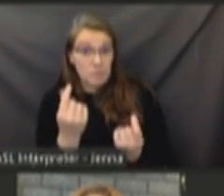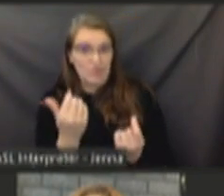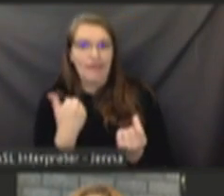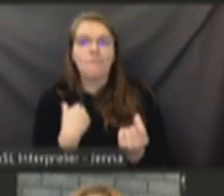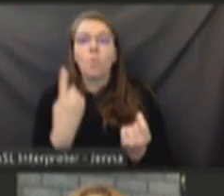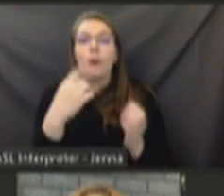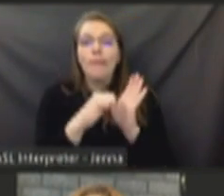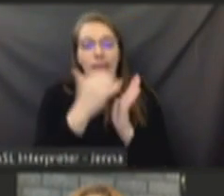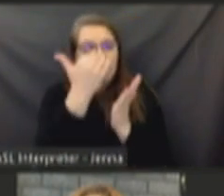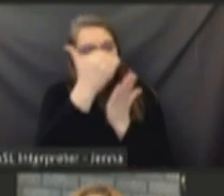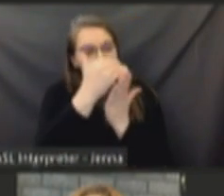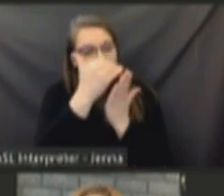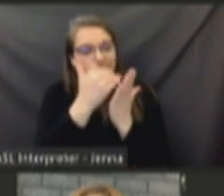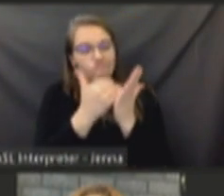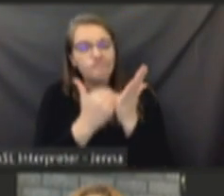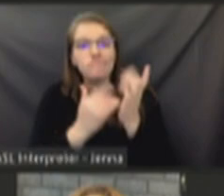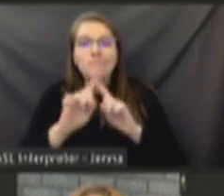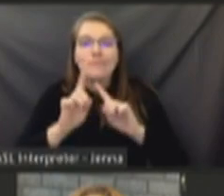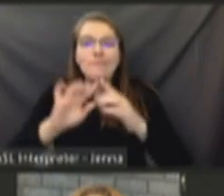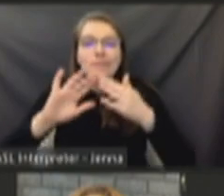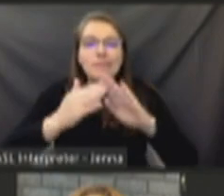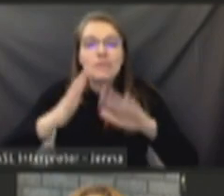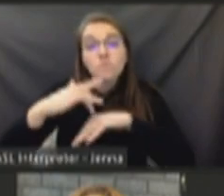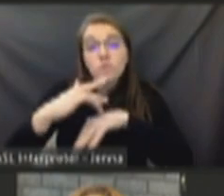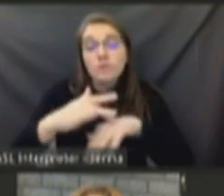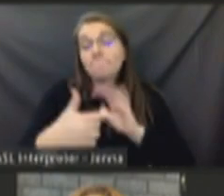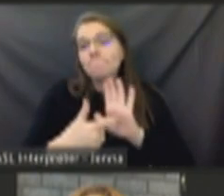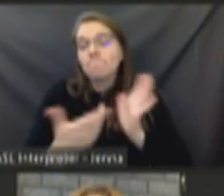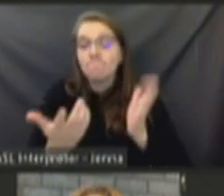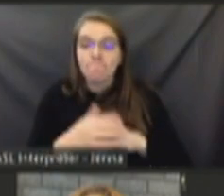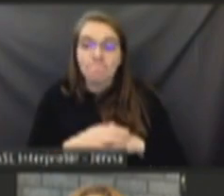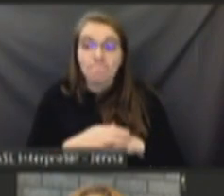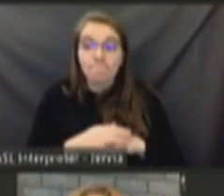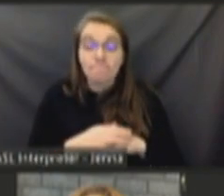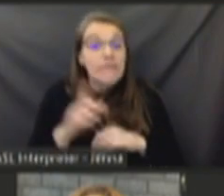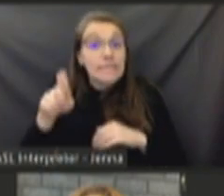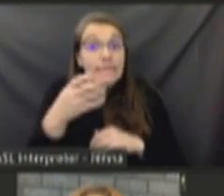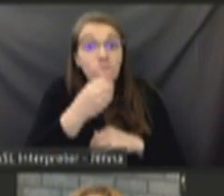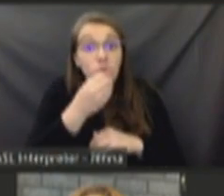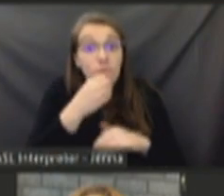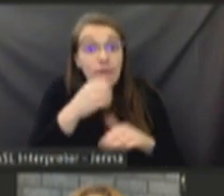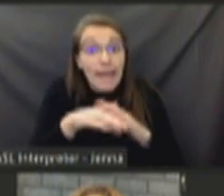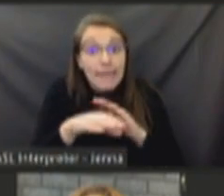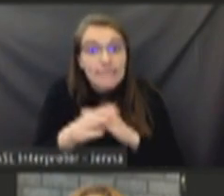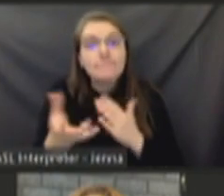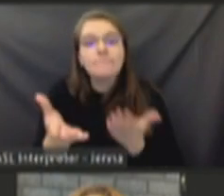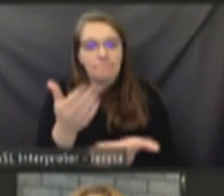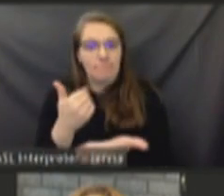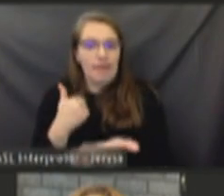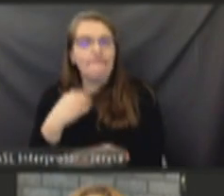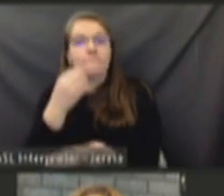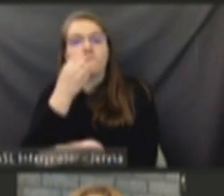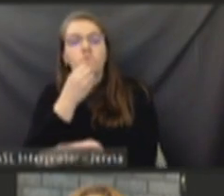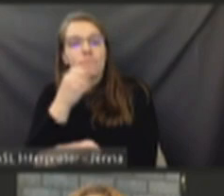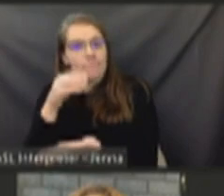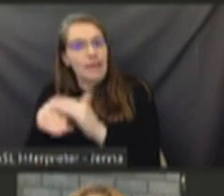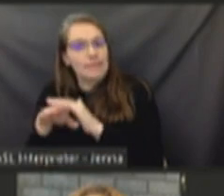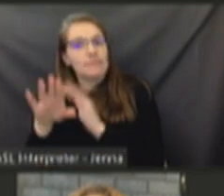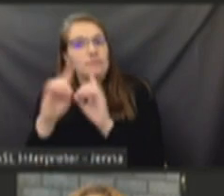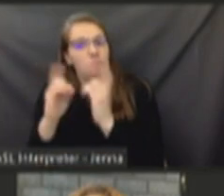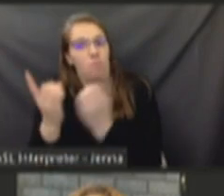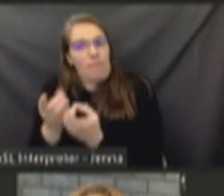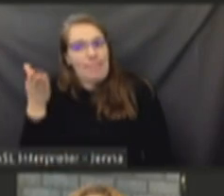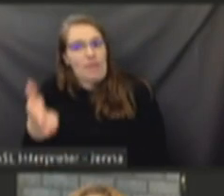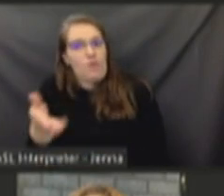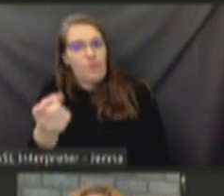city resources. For example, if somebody needed food access, right, we would connect, we would have the food access departments there, and just very